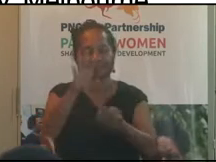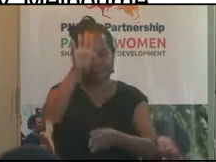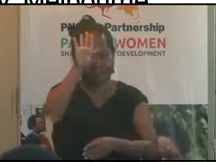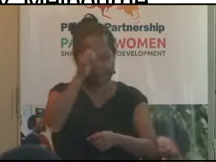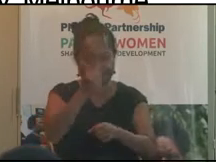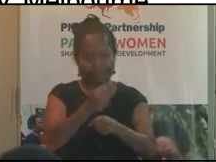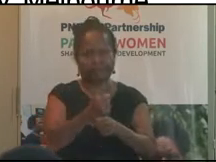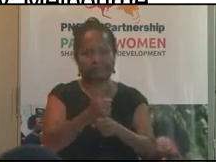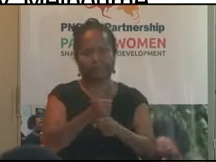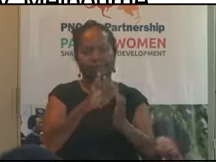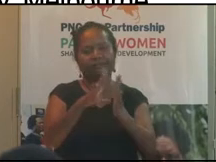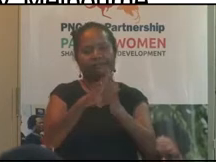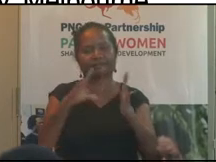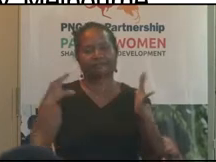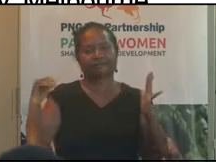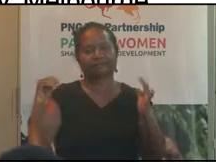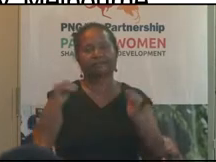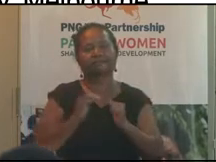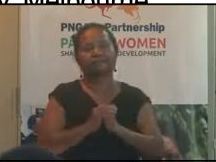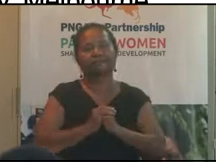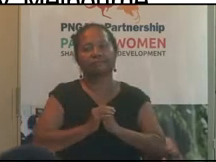Guinea.